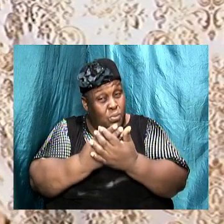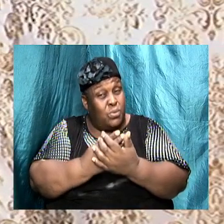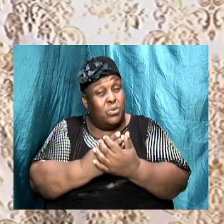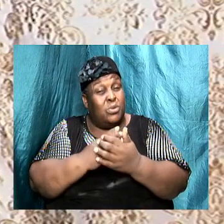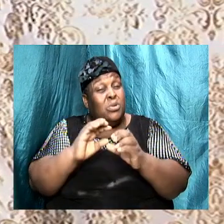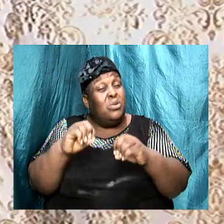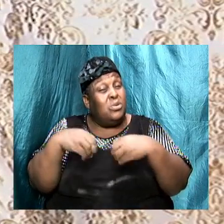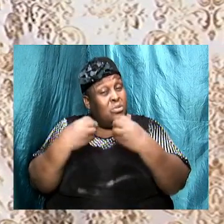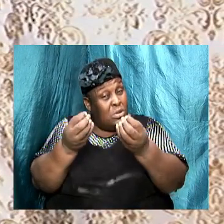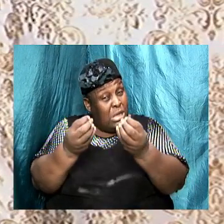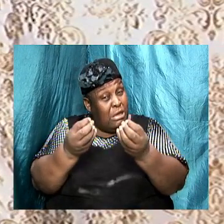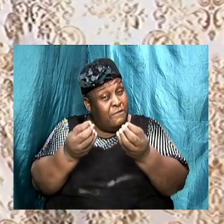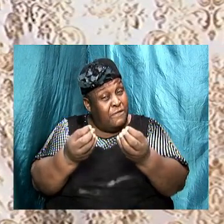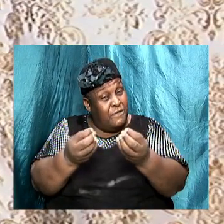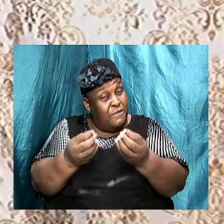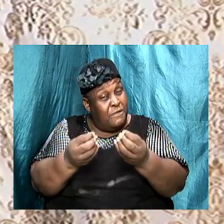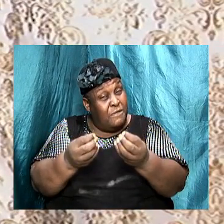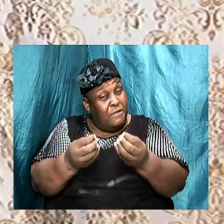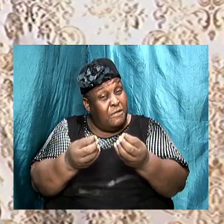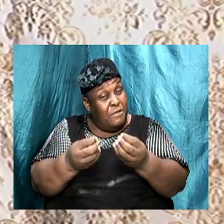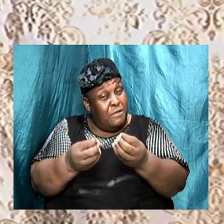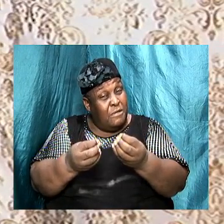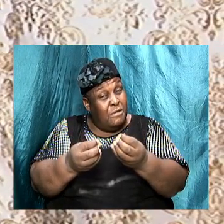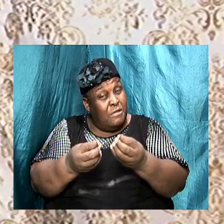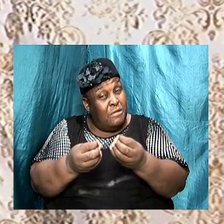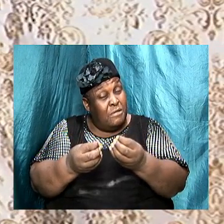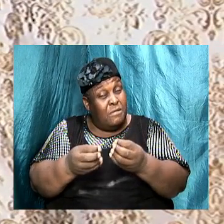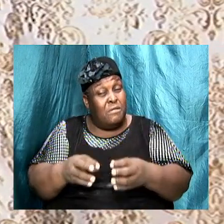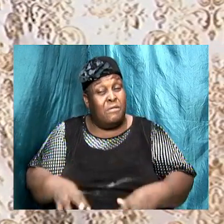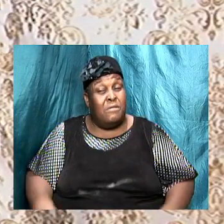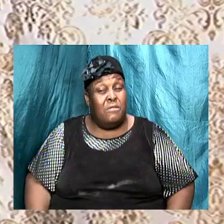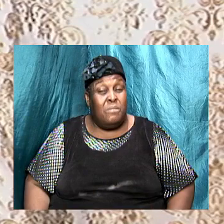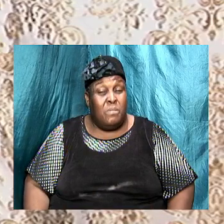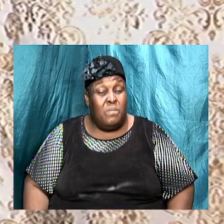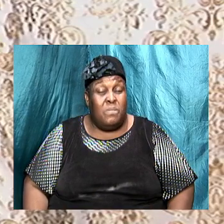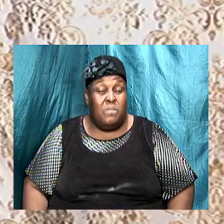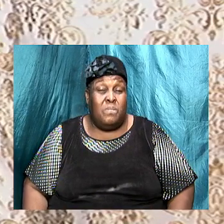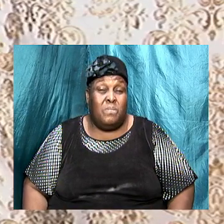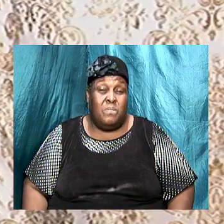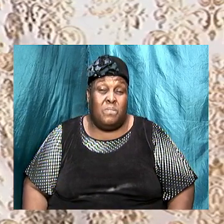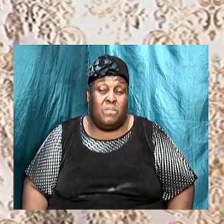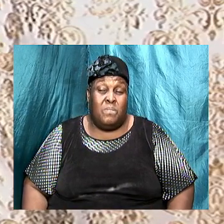the poor and to give to the needy and to give some scholarships.